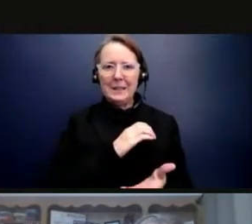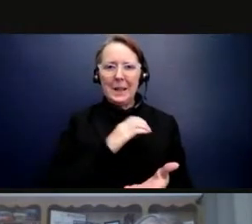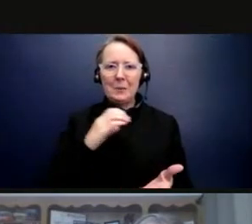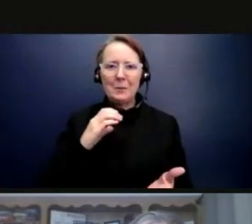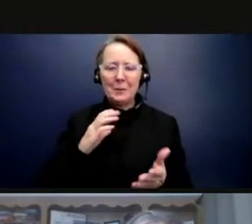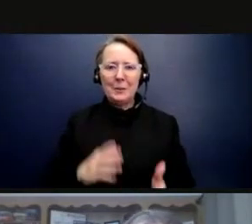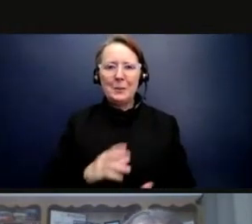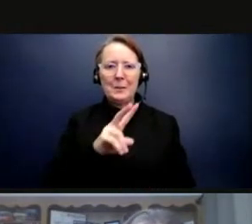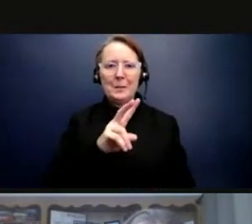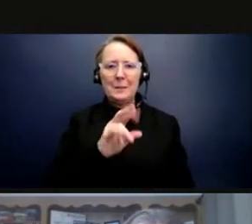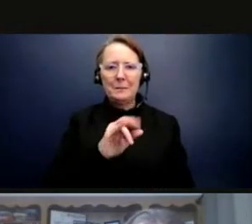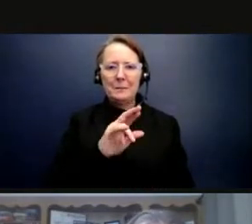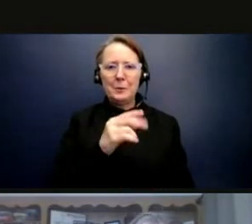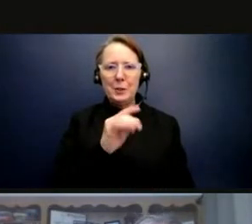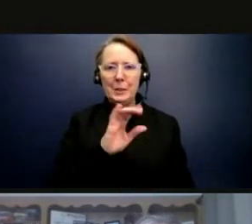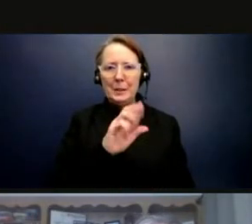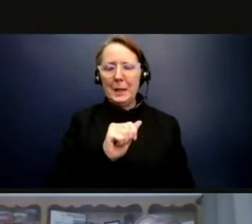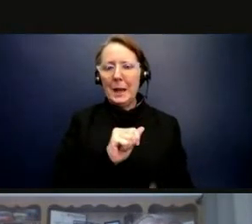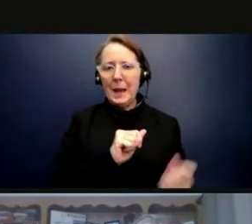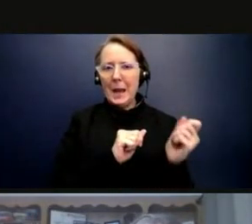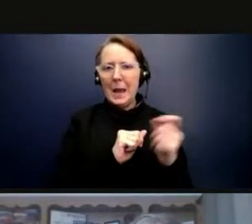Virginia asked, which is,